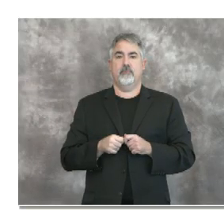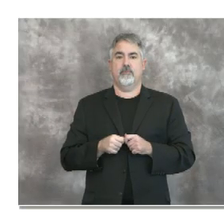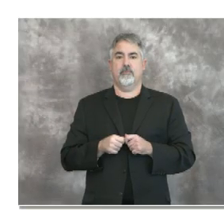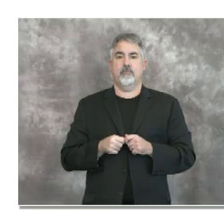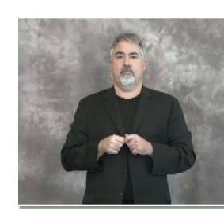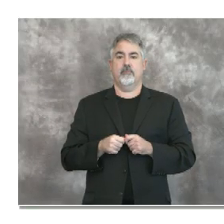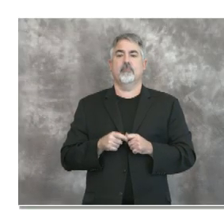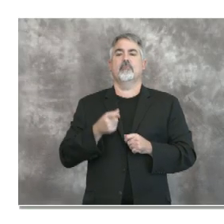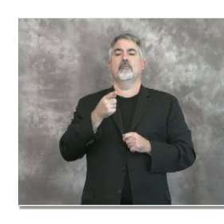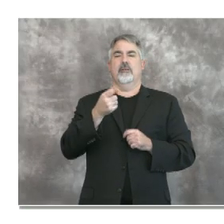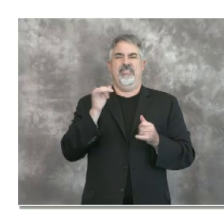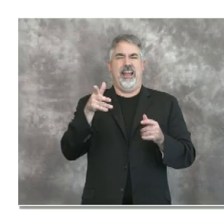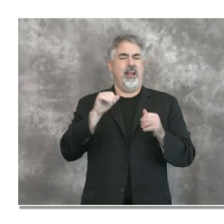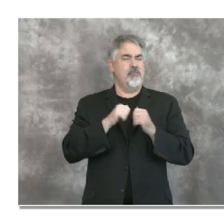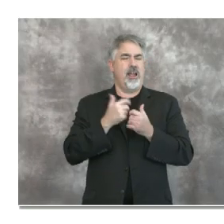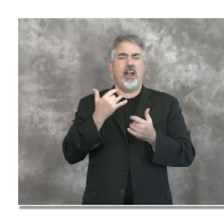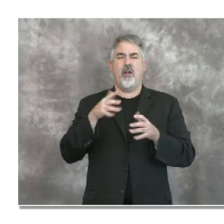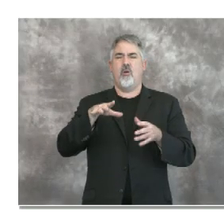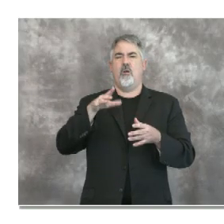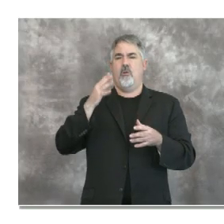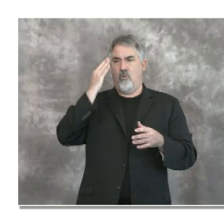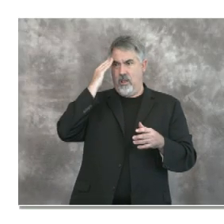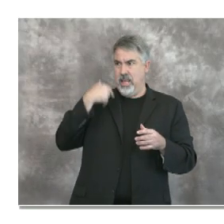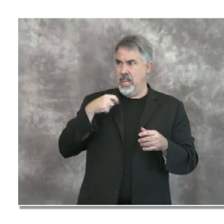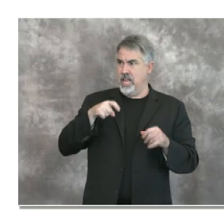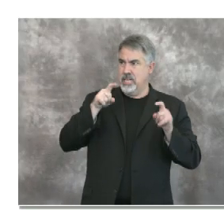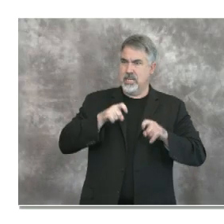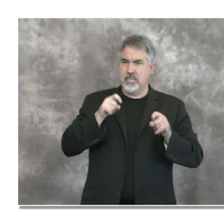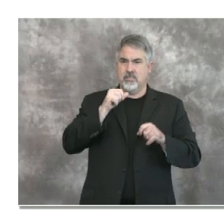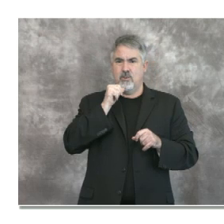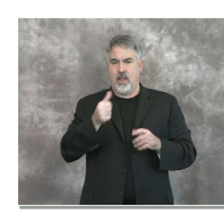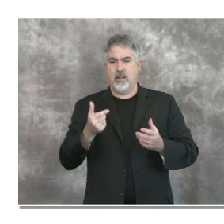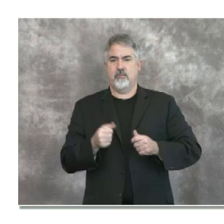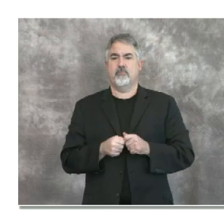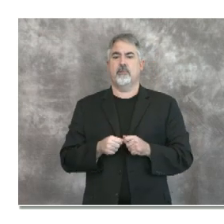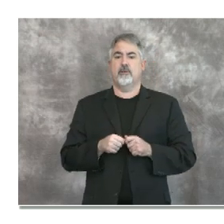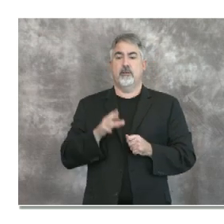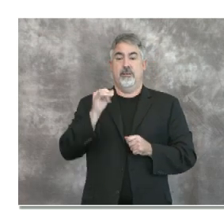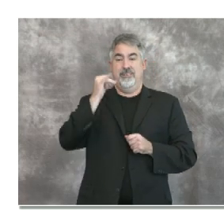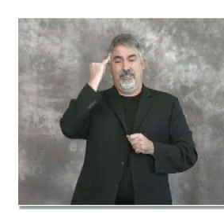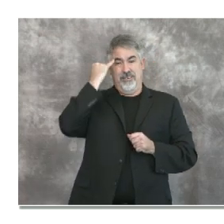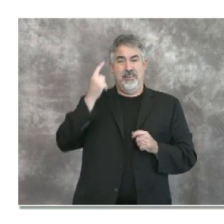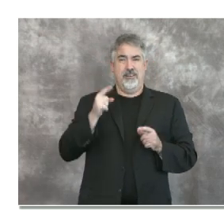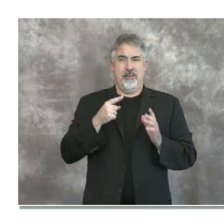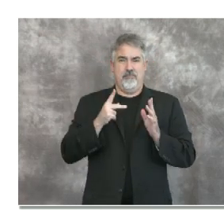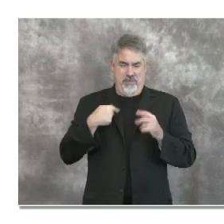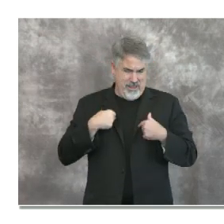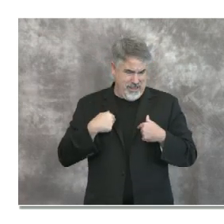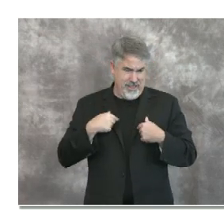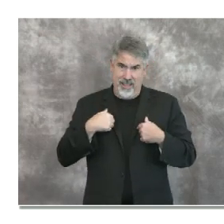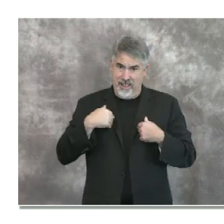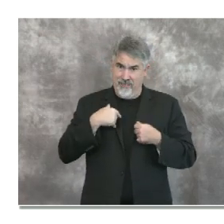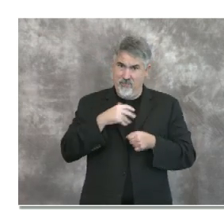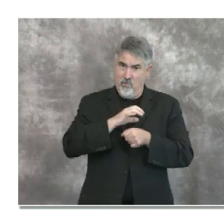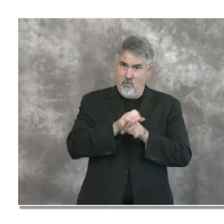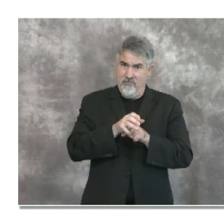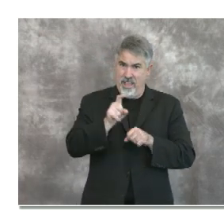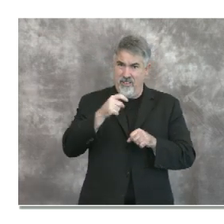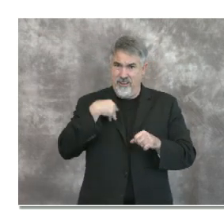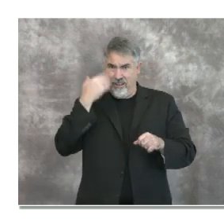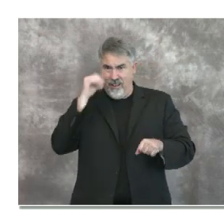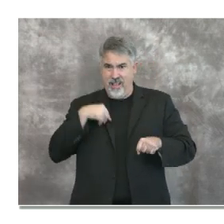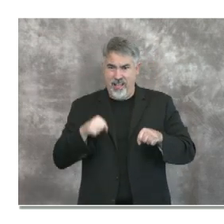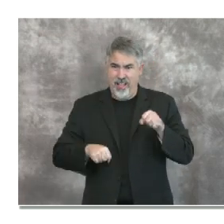the process for testing. Now again, if people have symptoms, we are asking these questions. Do you have the